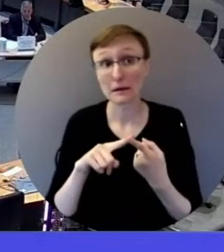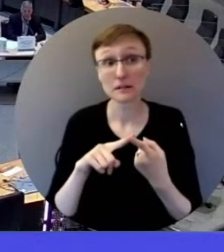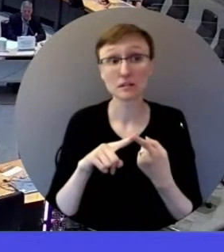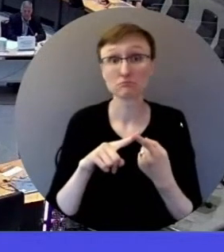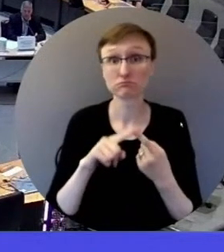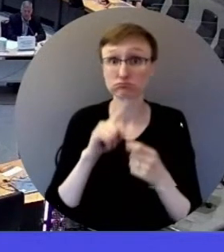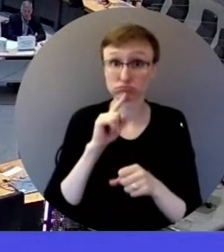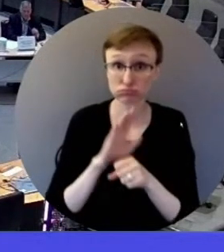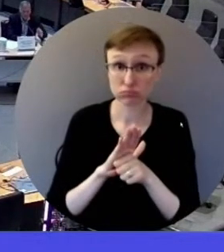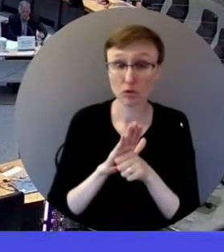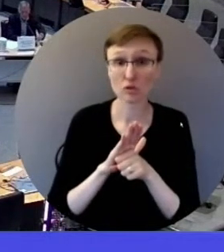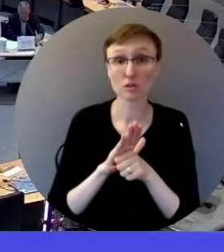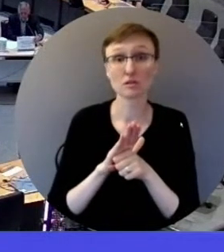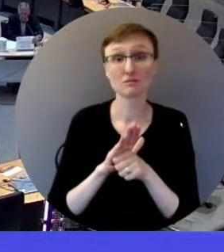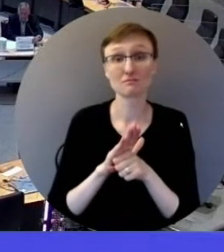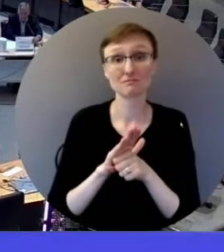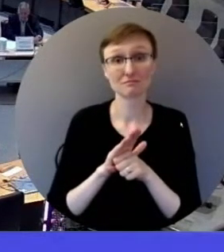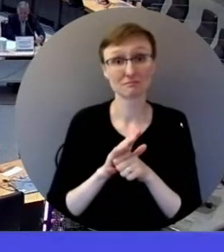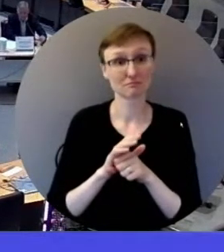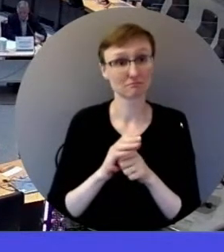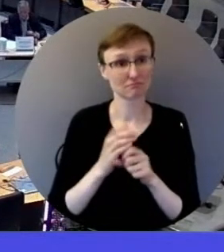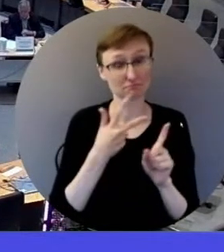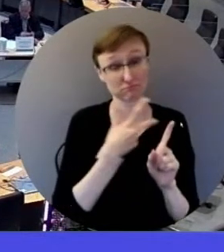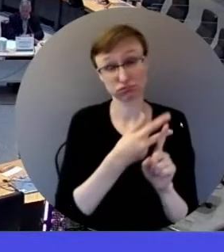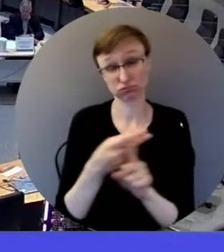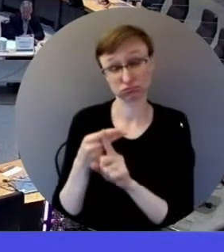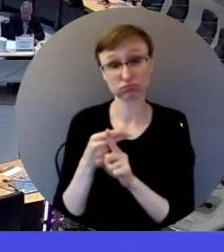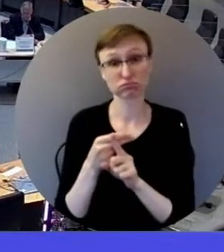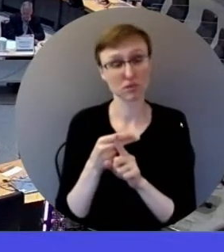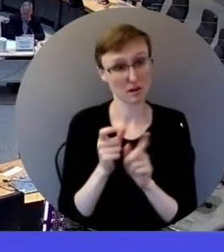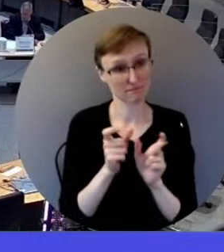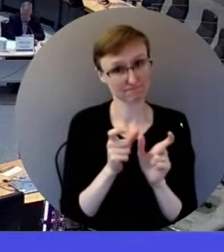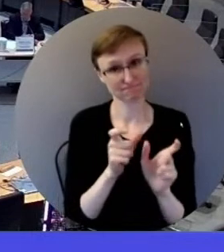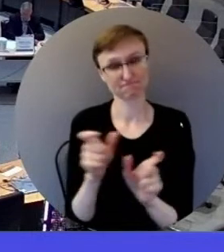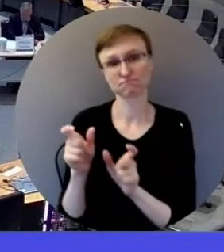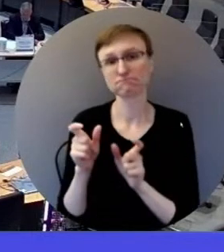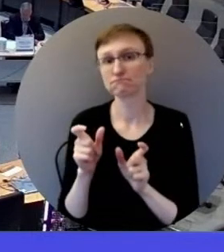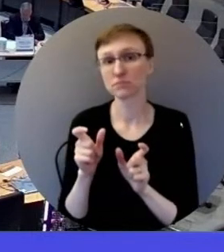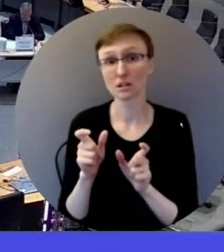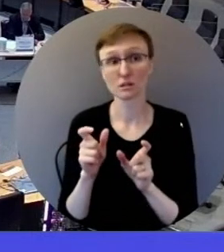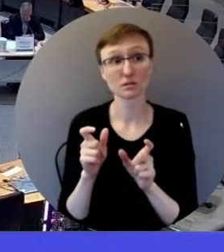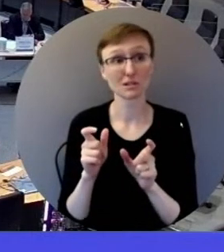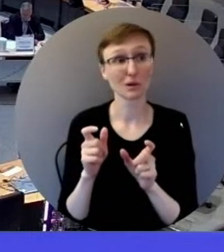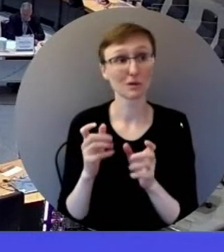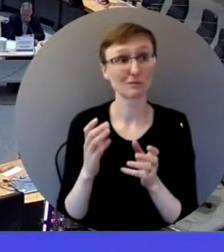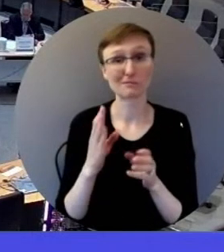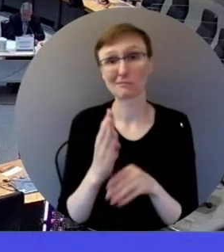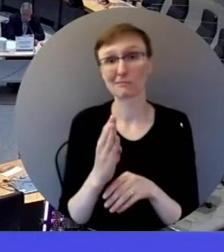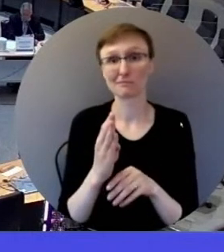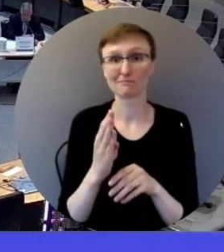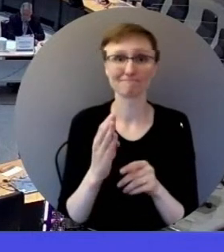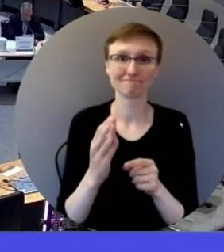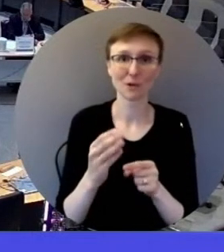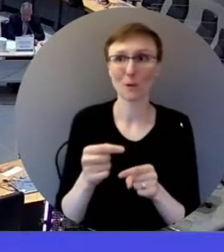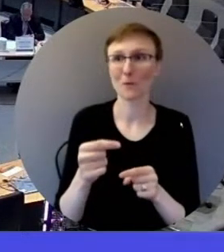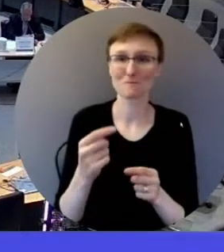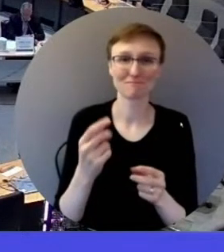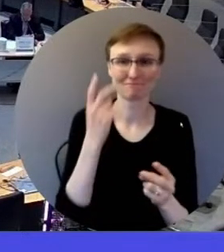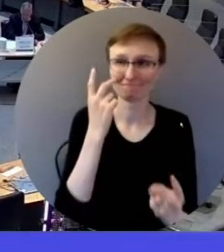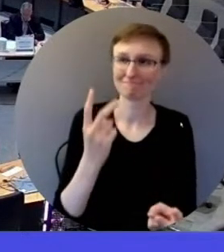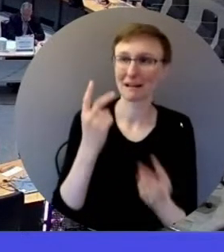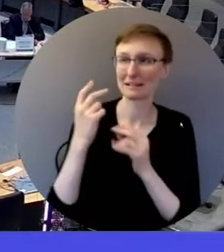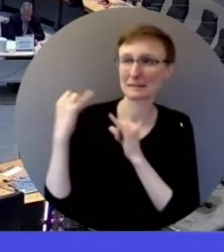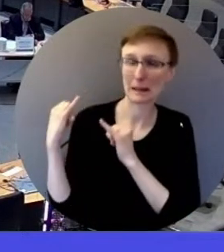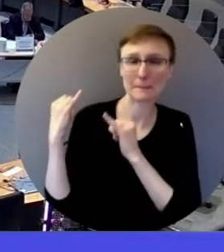sufficient to be able to really go back to no practices at all that are aimed at decreasing COVID